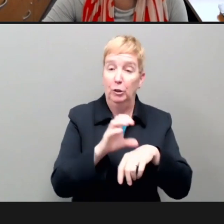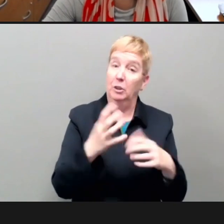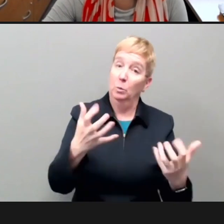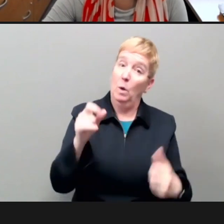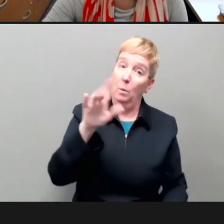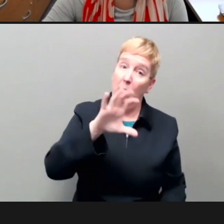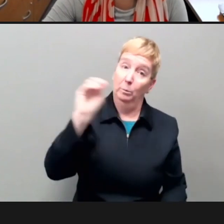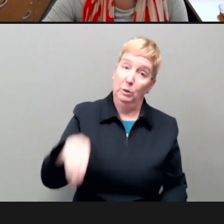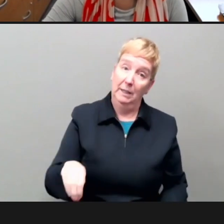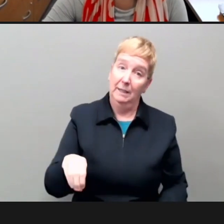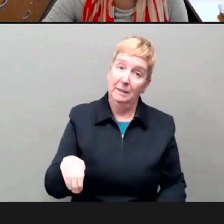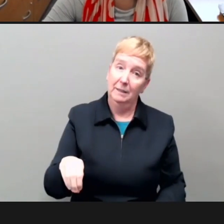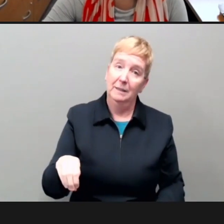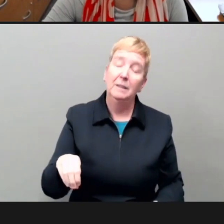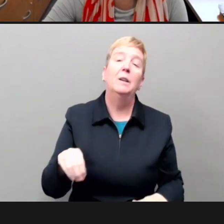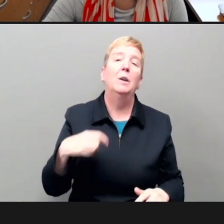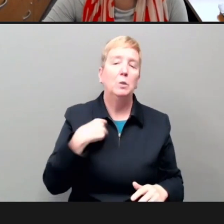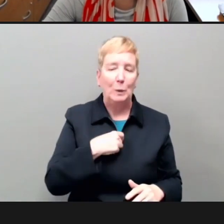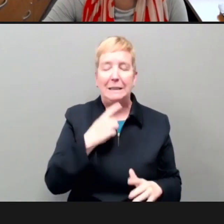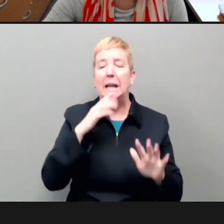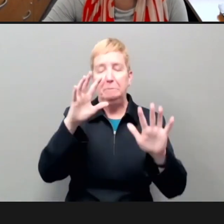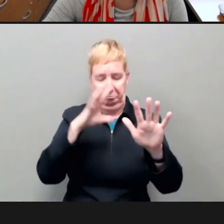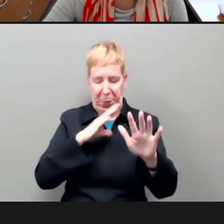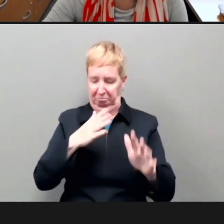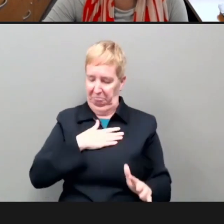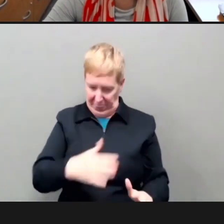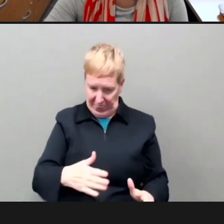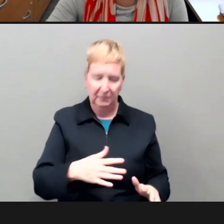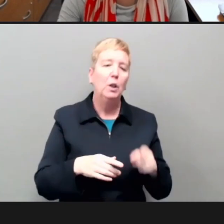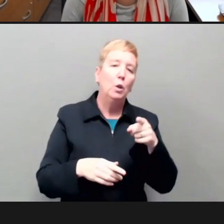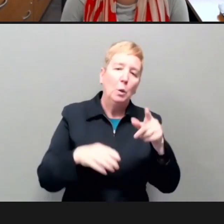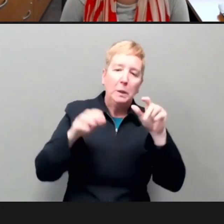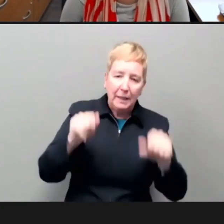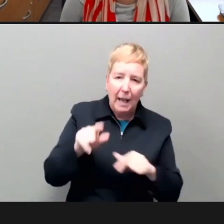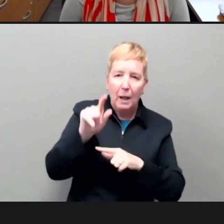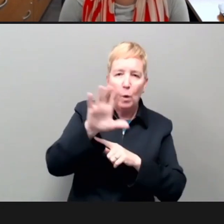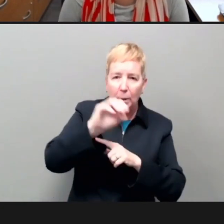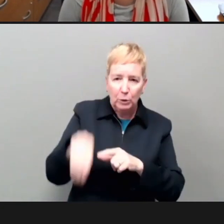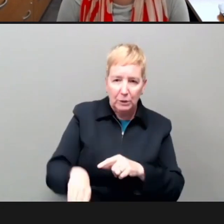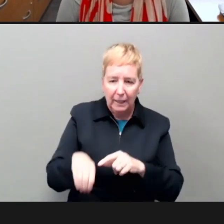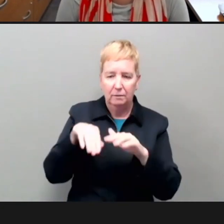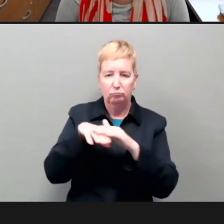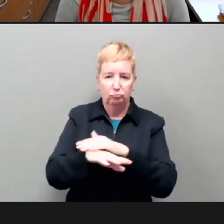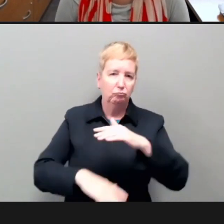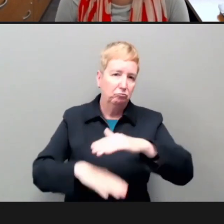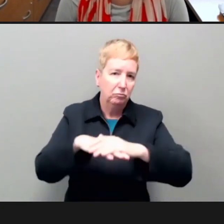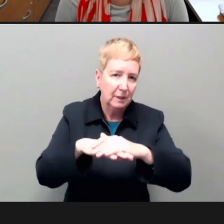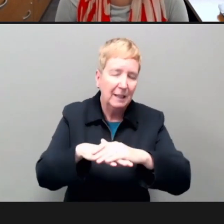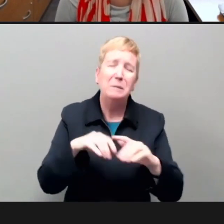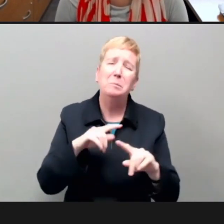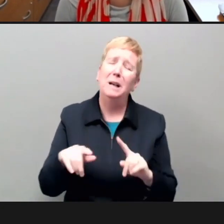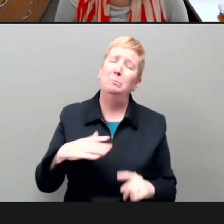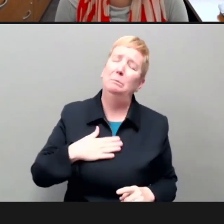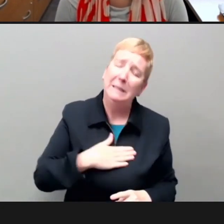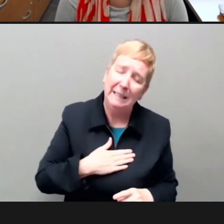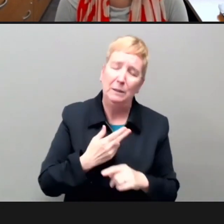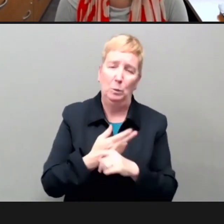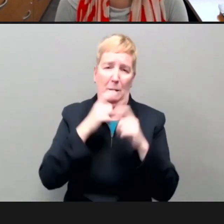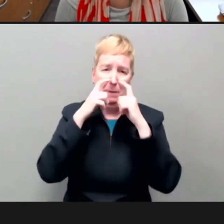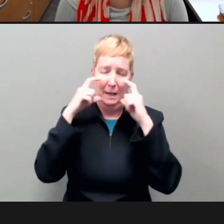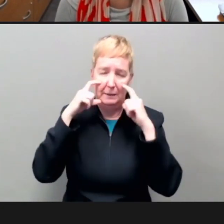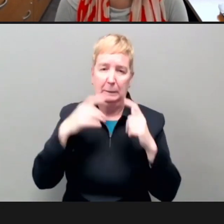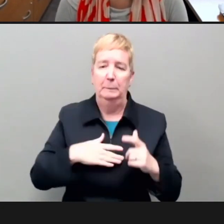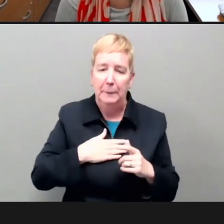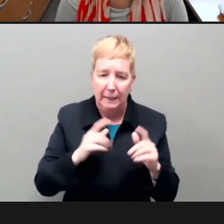also said, but we still want you, right, to socially distance, to minimize that capacity, and to wear masks. You got to do all